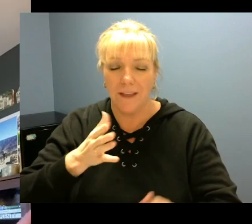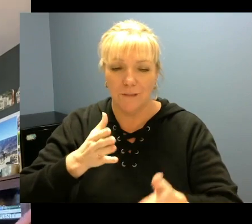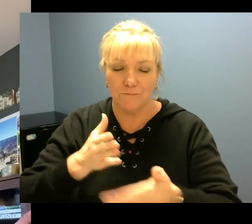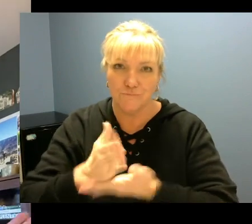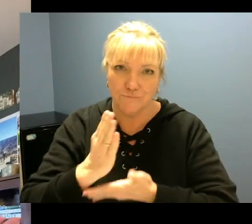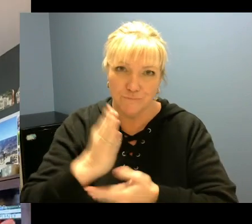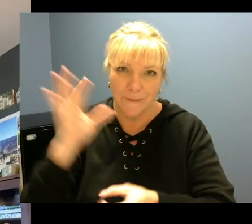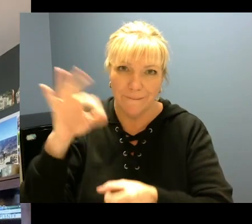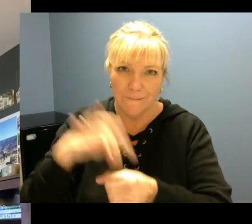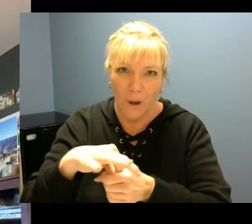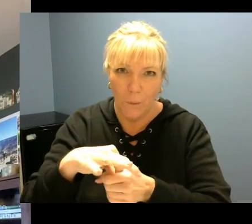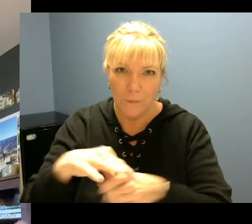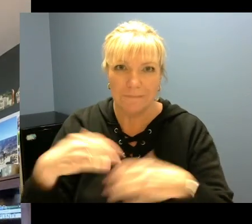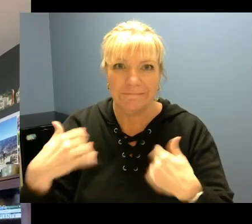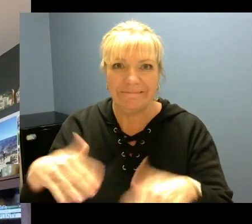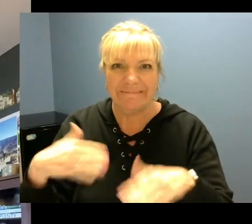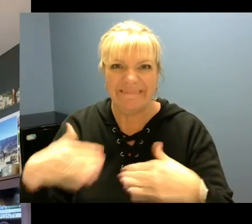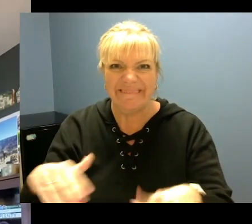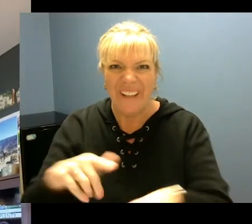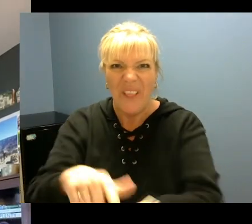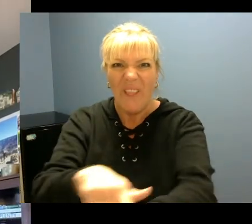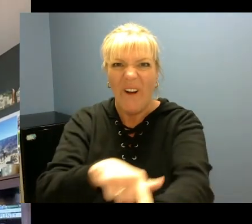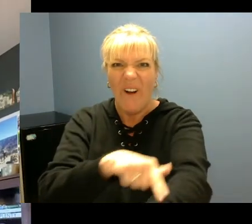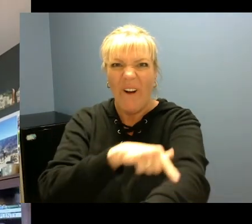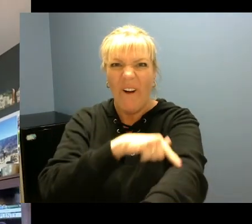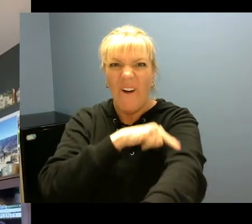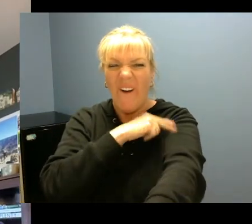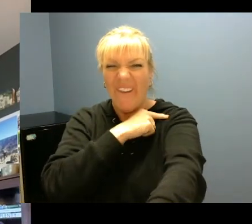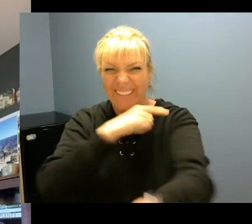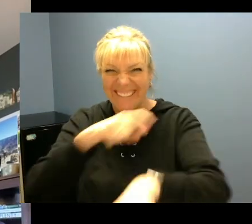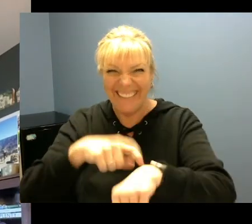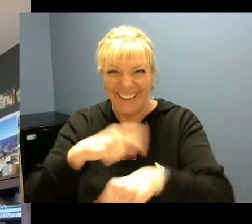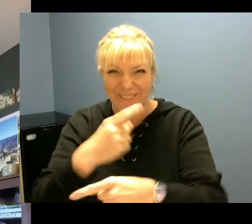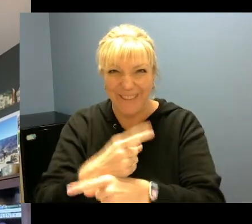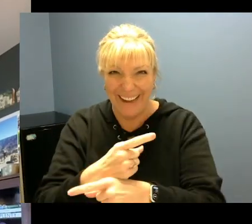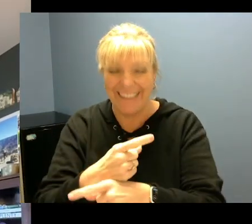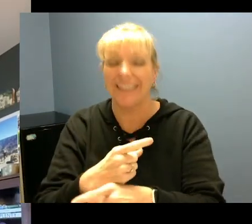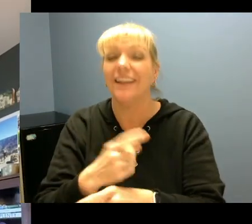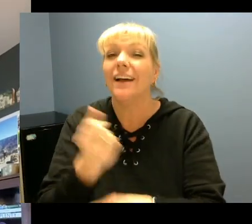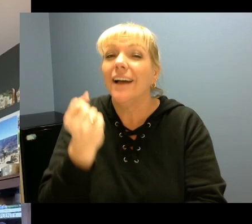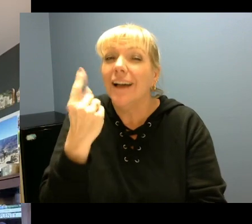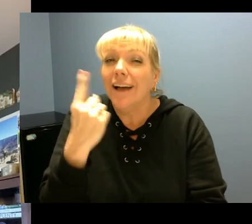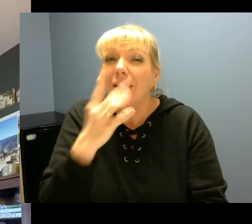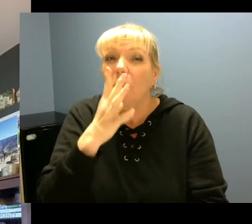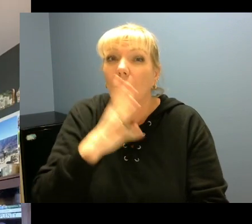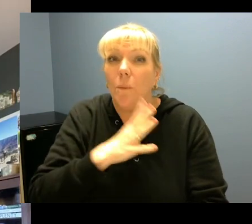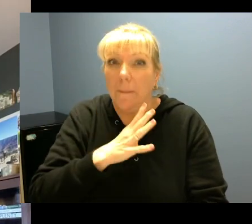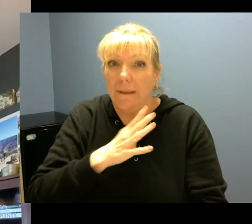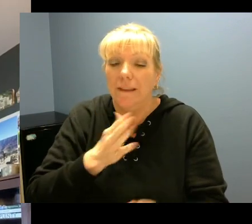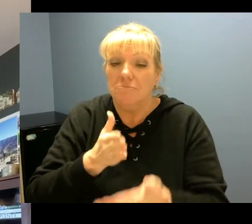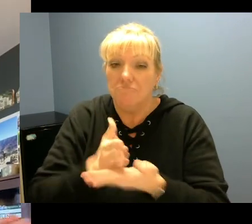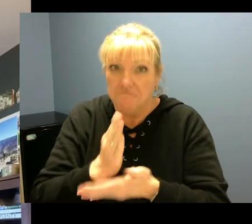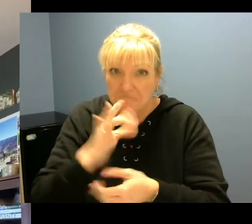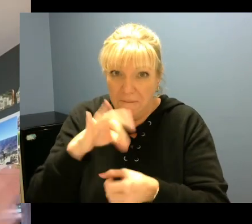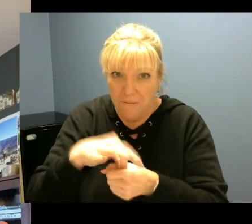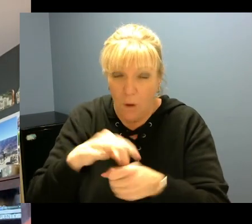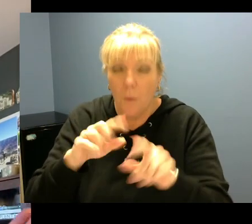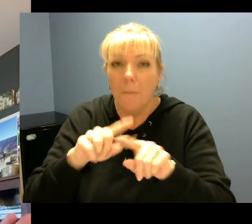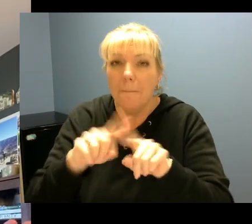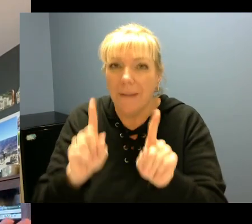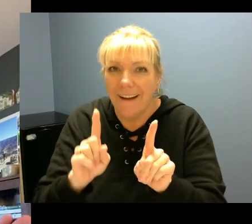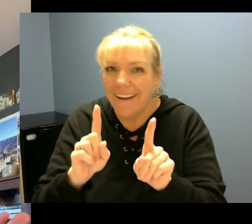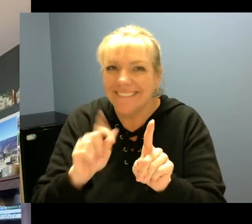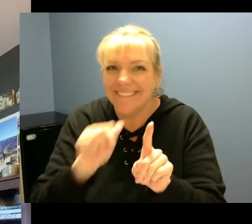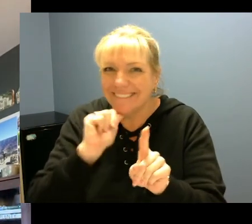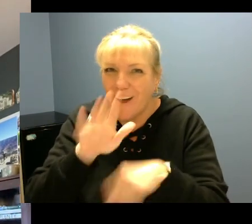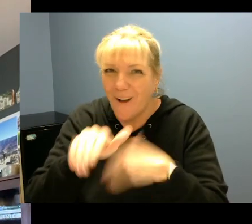how long this process takes. And again, when I say women get the right to vote, at this point, really, it's only white women are gonna get the right to vote. So we still gotta go even